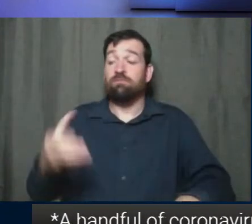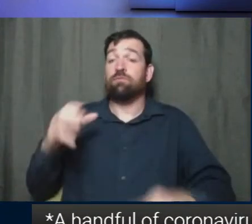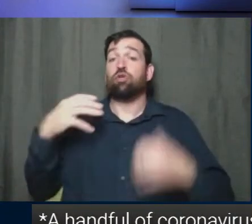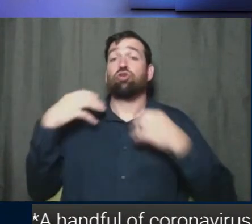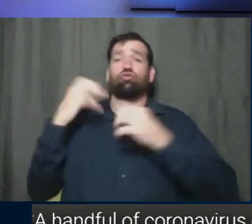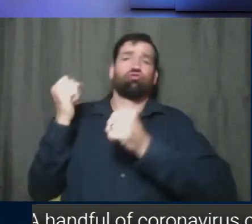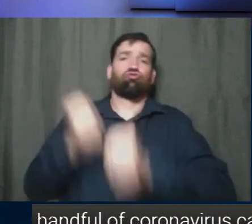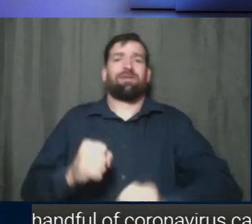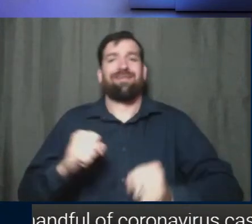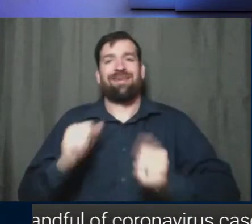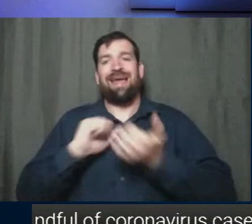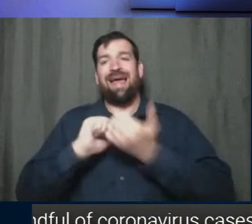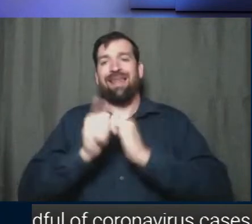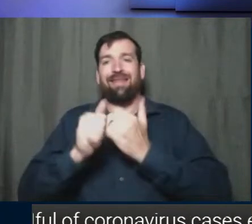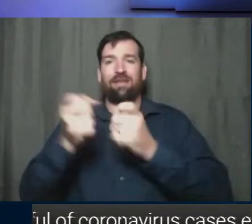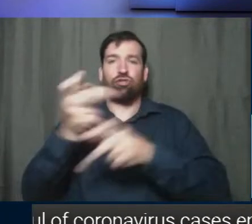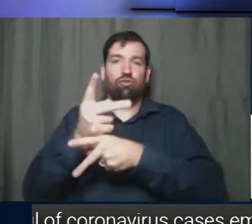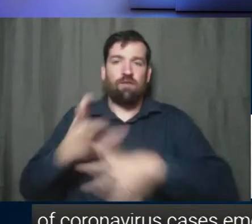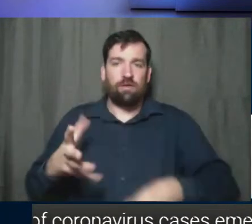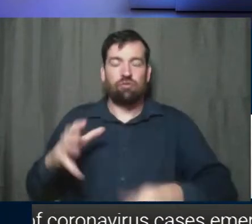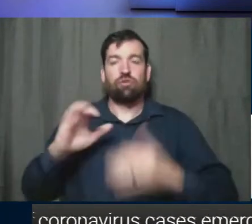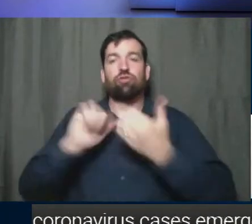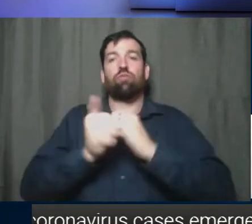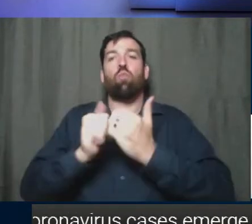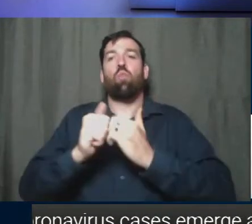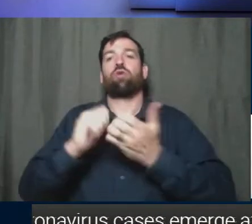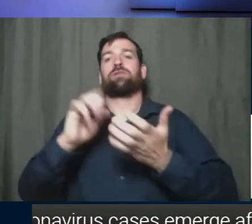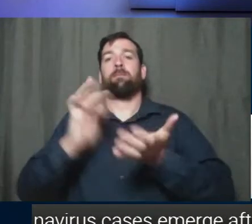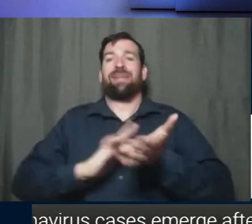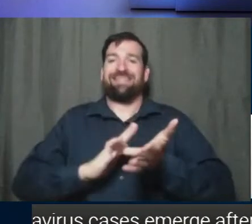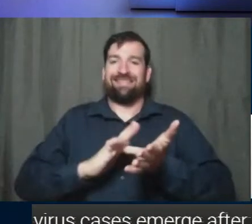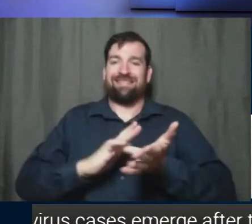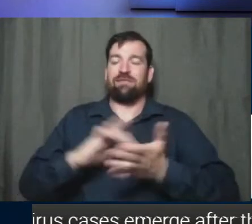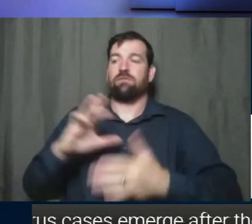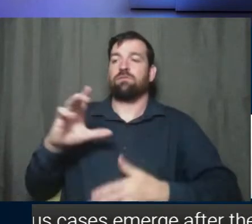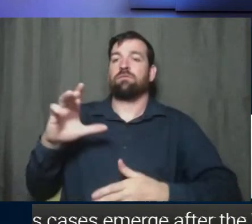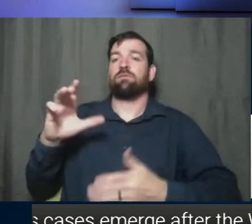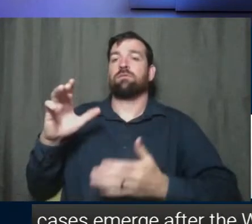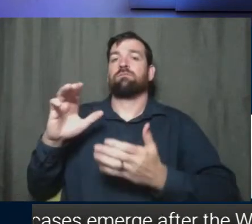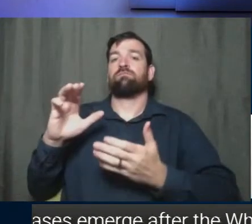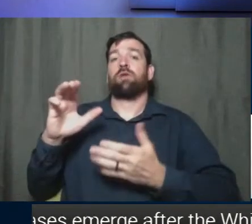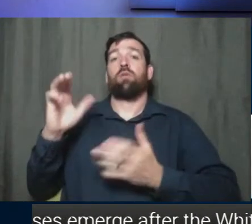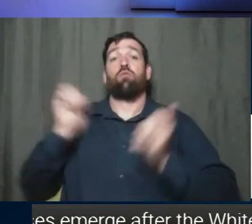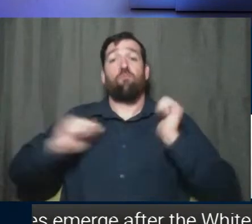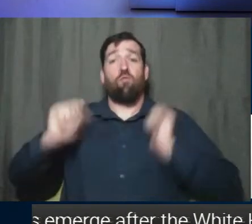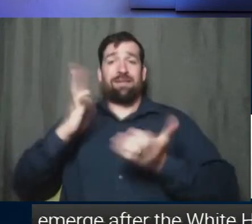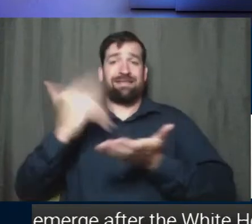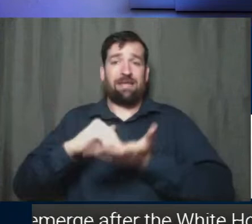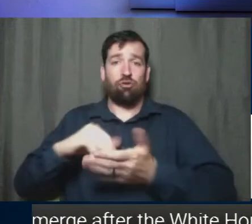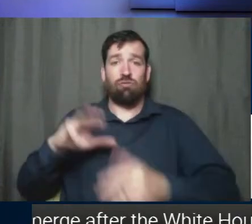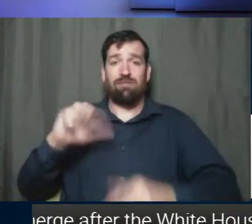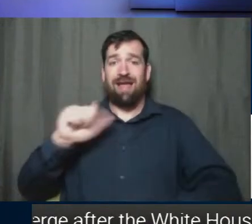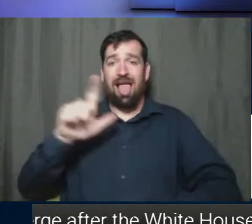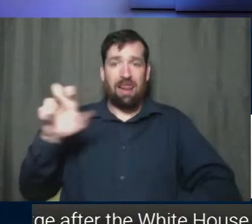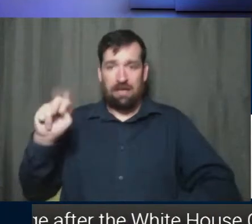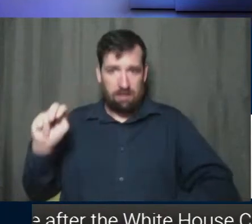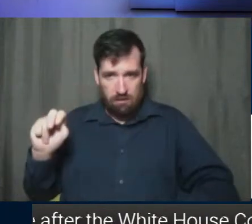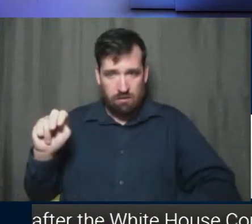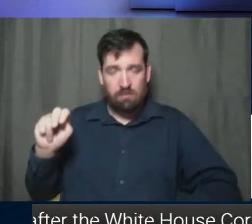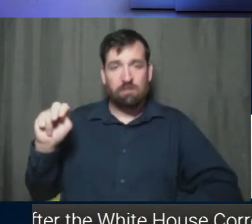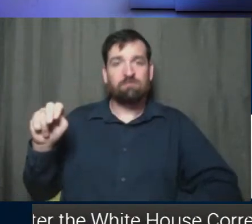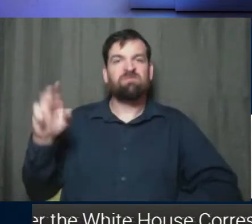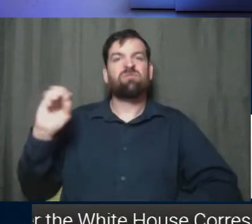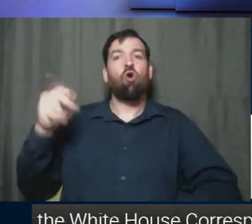Development Supervisor at the Sports Medicine and Performance Center out in Overland Park, Roger Allen. How are you? I'm great.